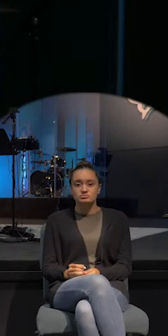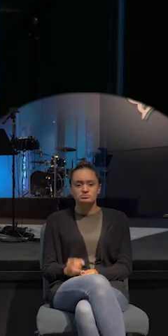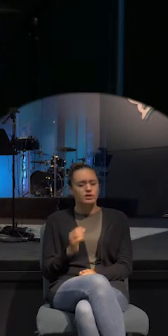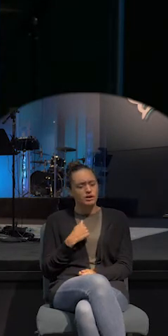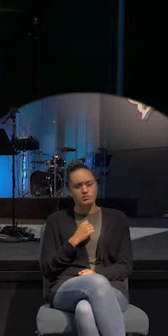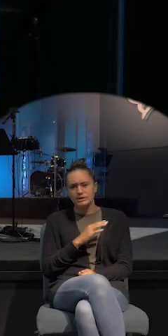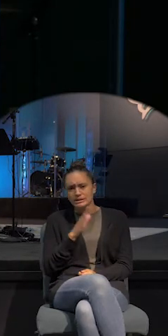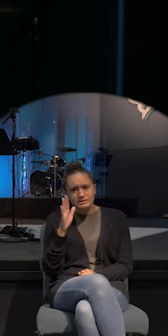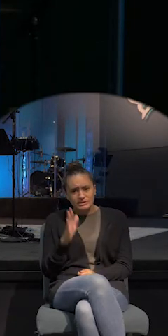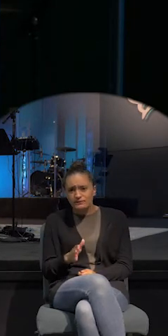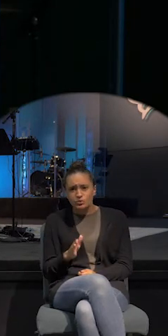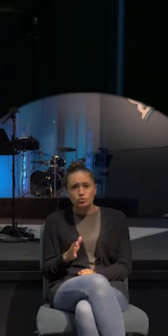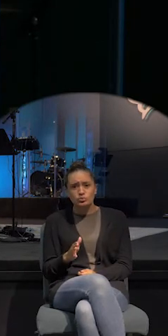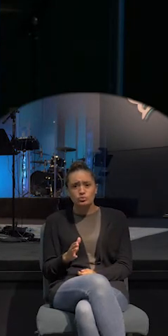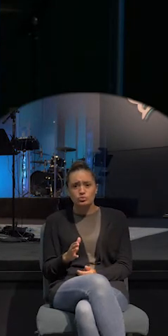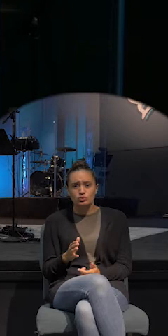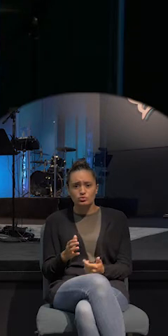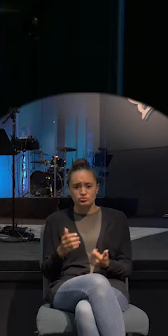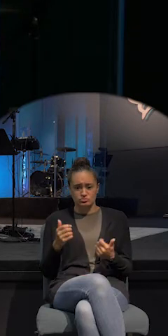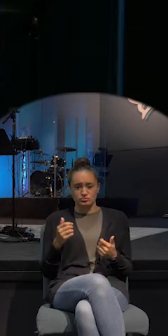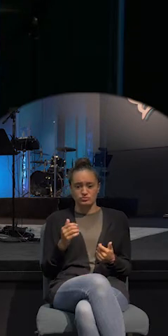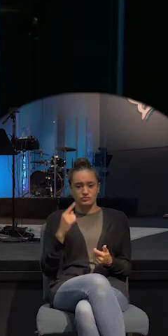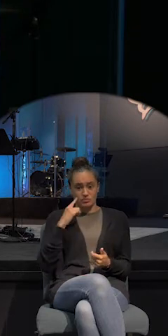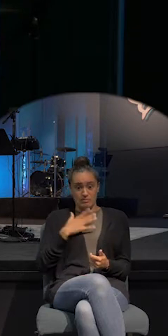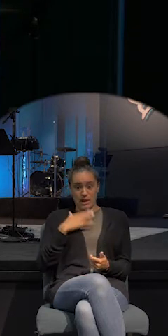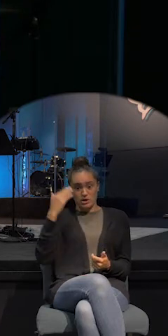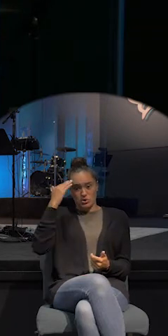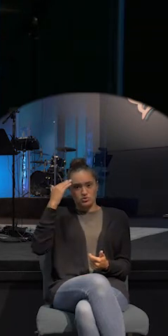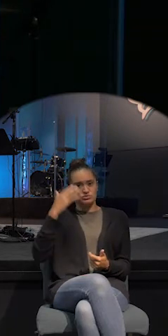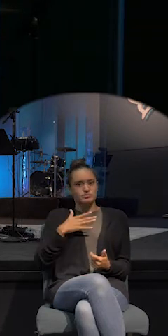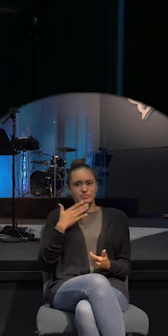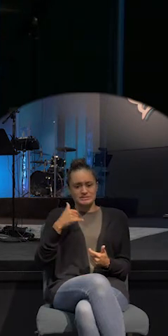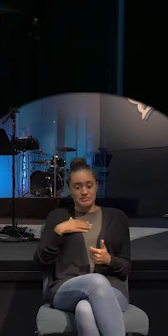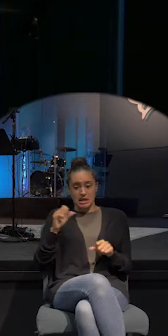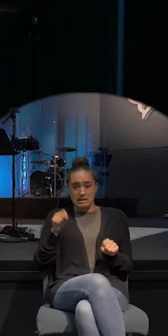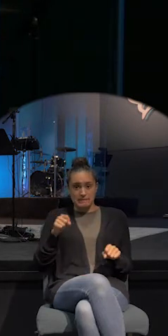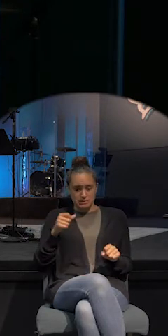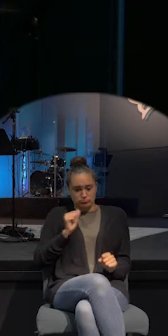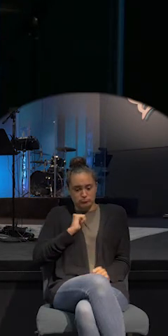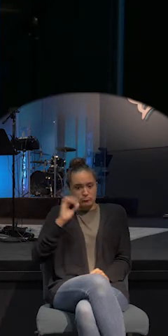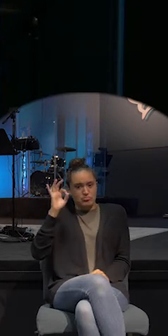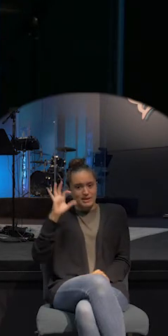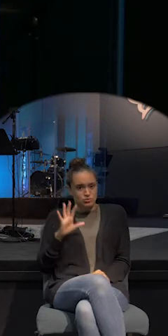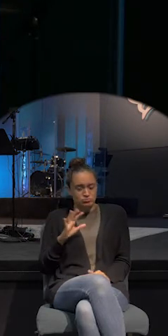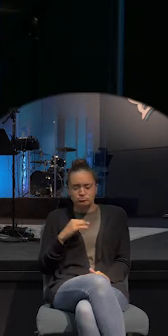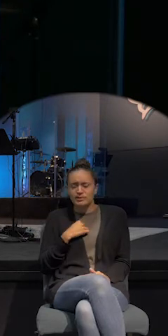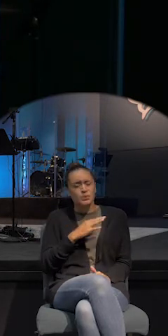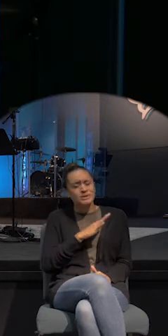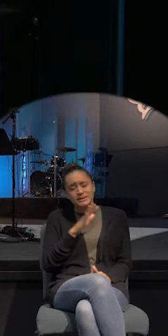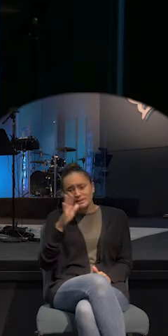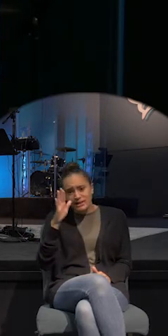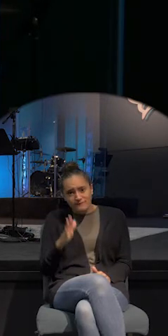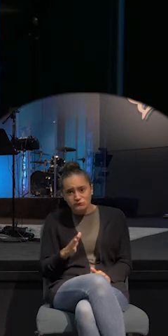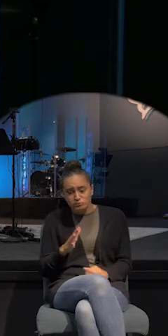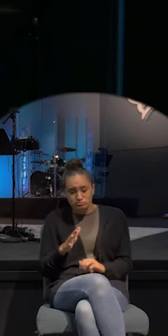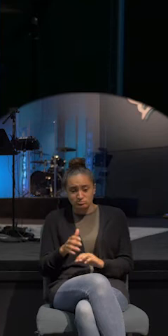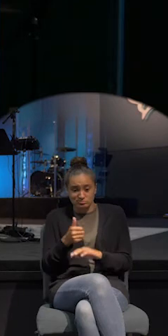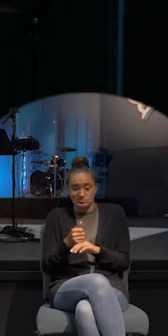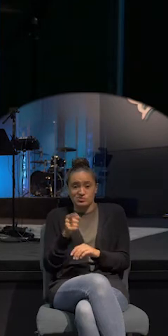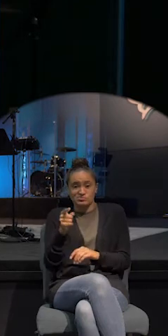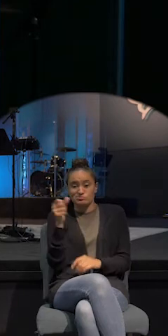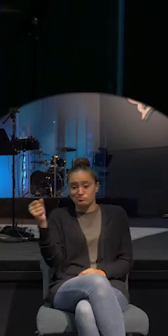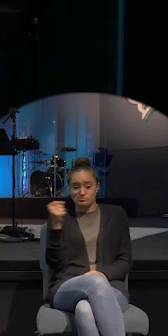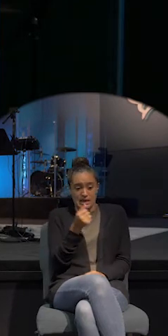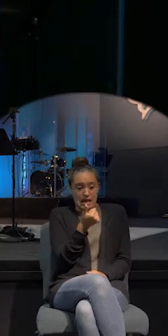I will never put you, to my knowledge, to the best of my ability as a pastor, I would never put you into